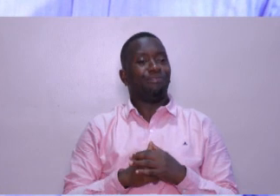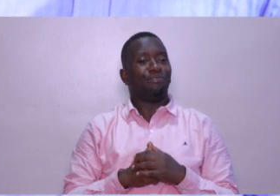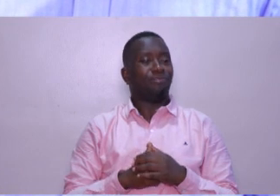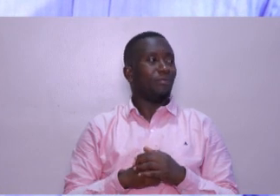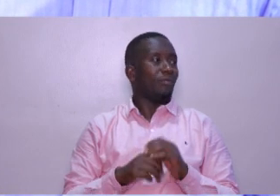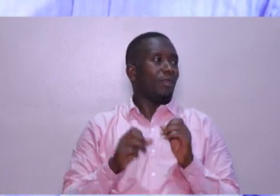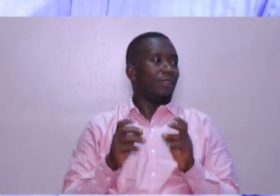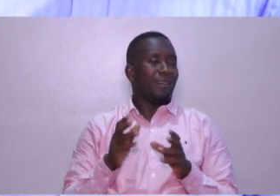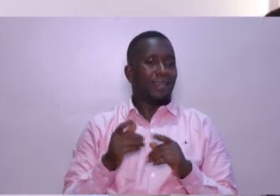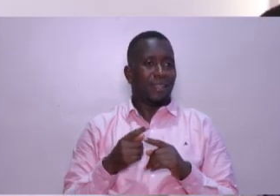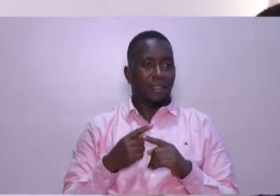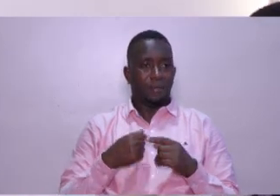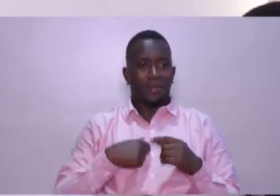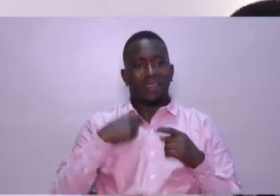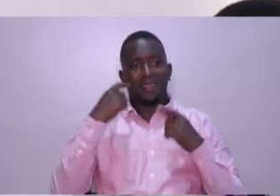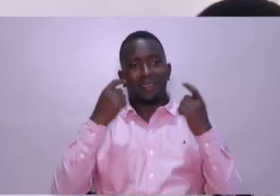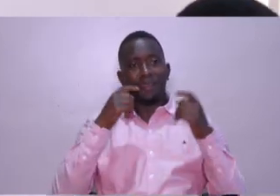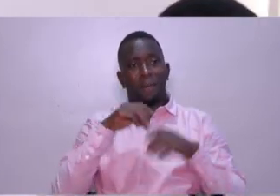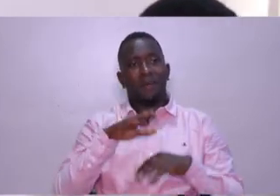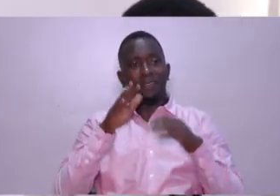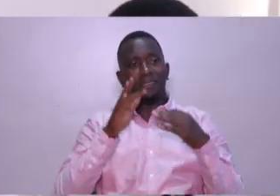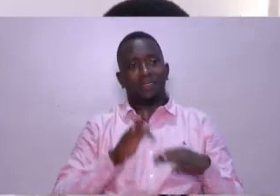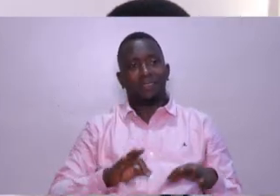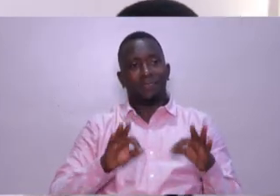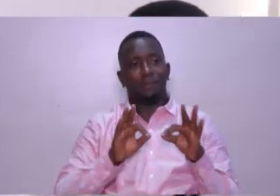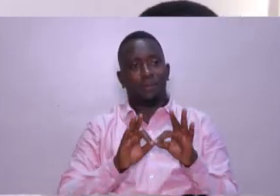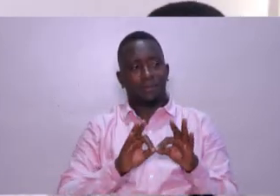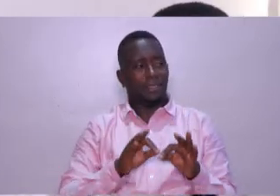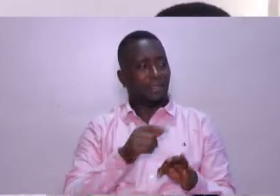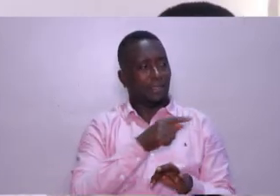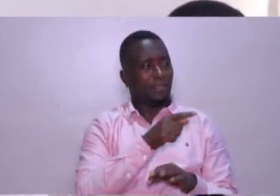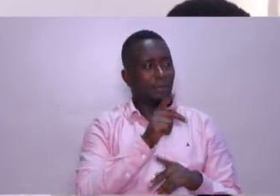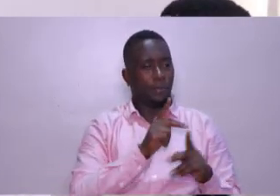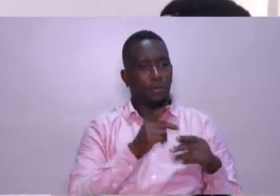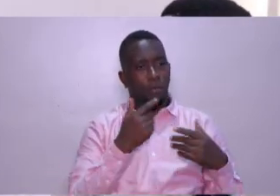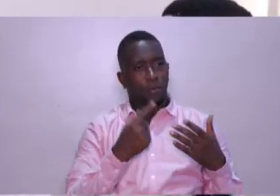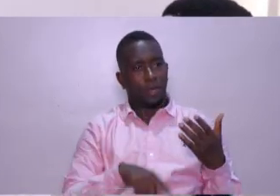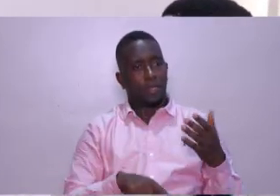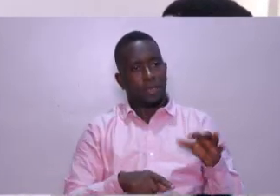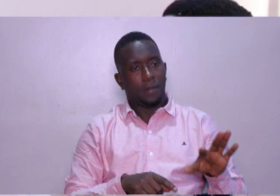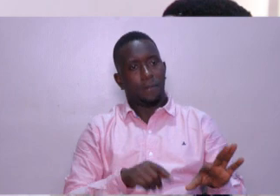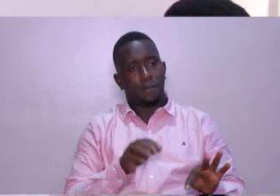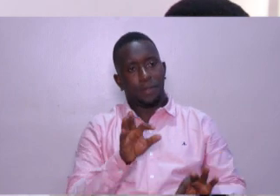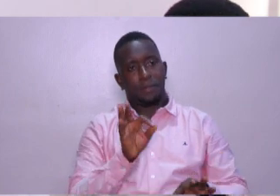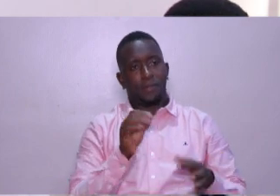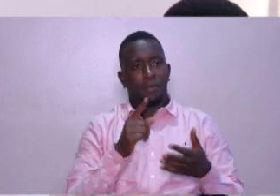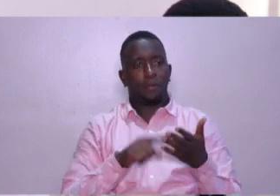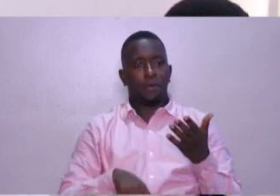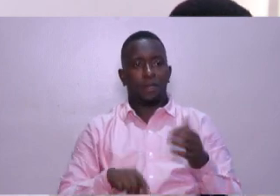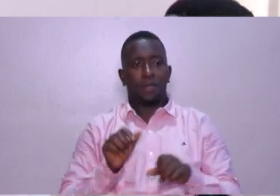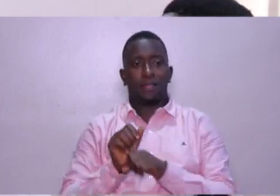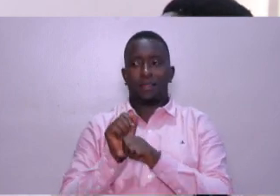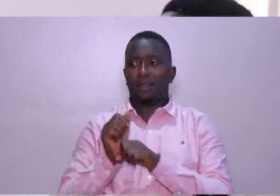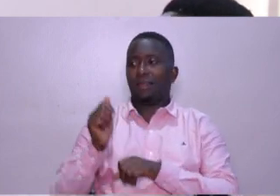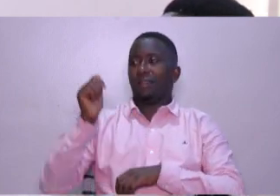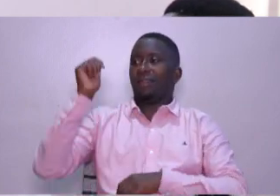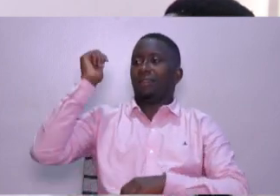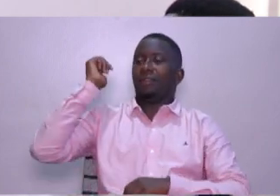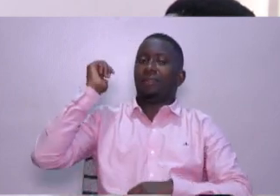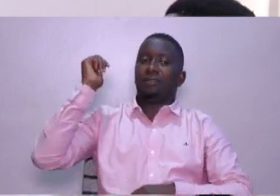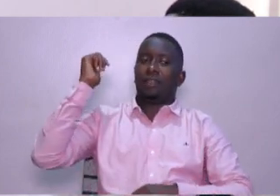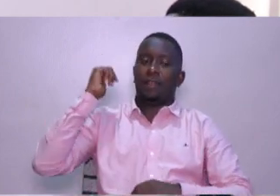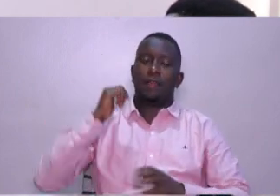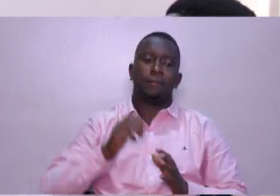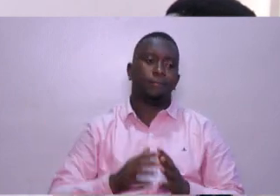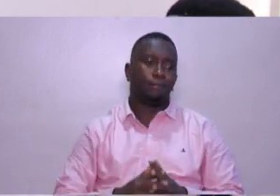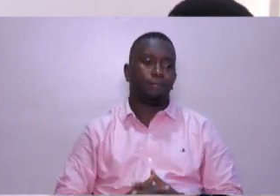But I think most importantly, they picked what I did yesterday. That was how I showed you yesterday. The format actually. That